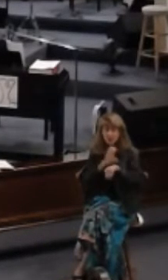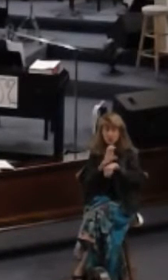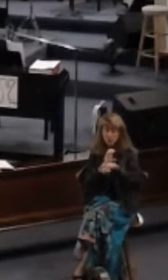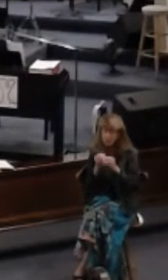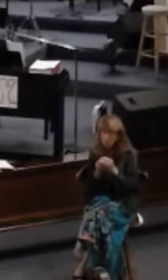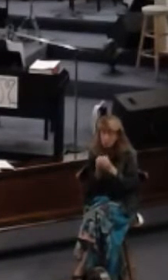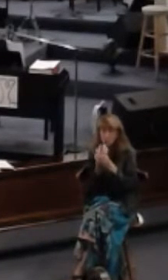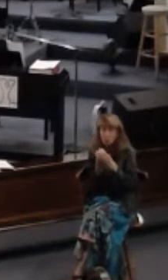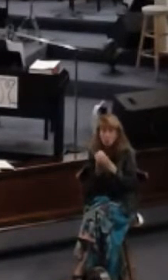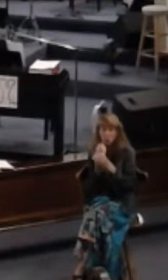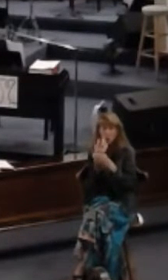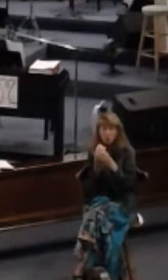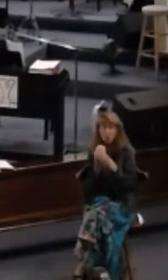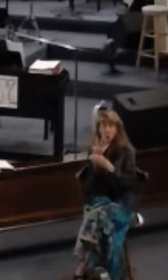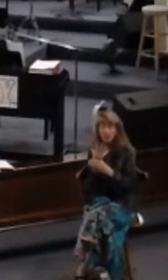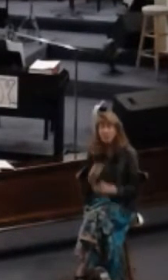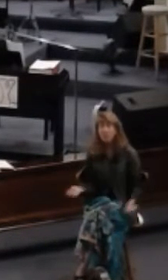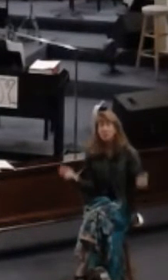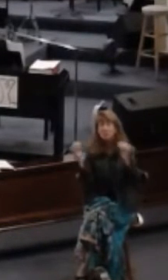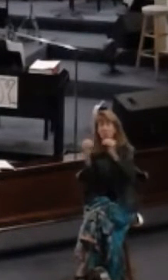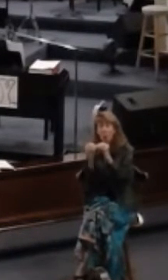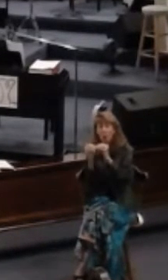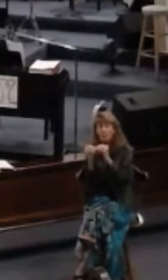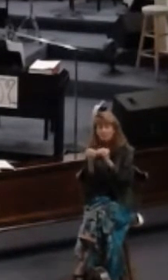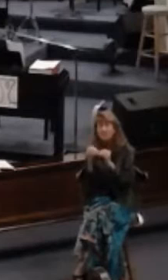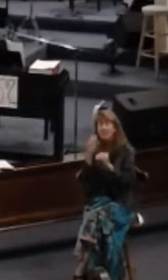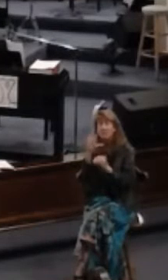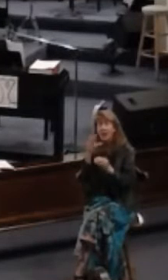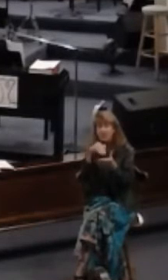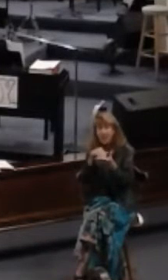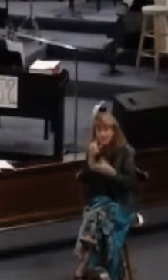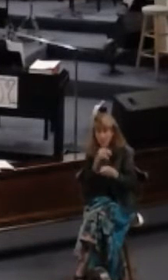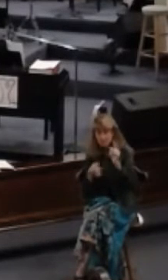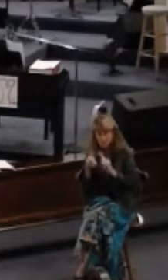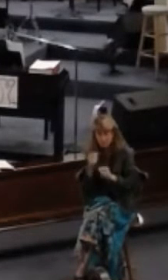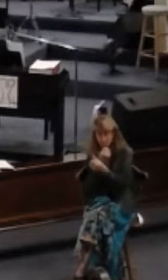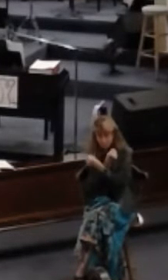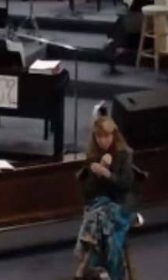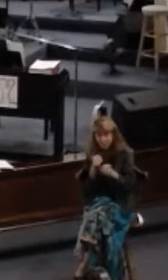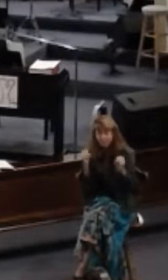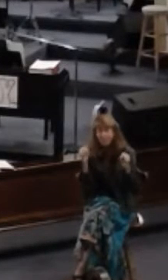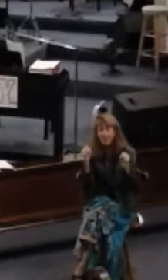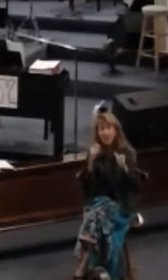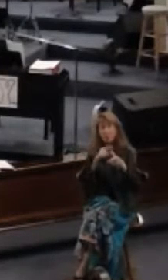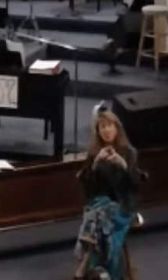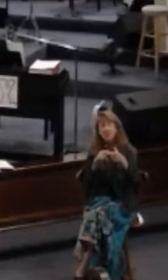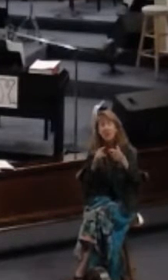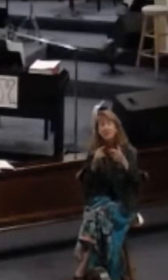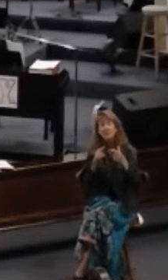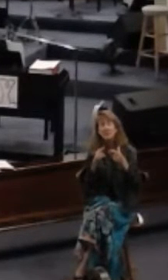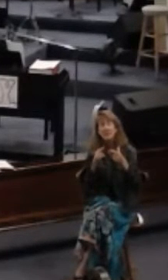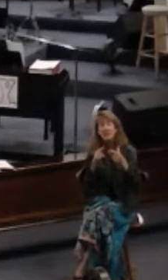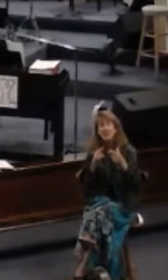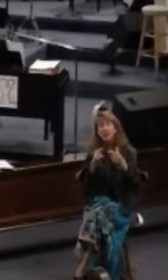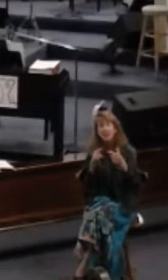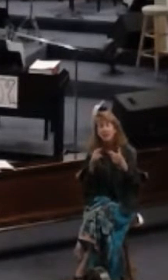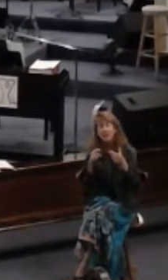even more to 5,000 and then more. But then they hit this